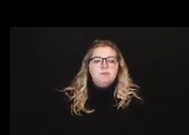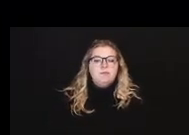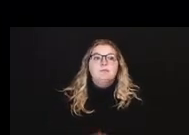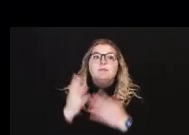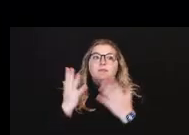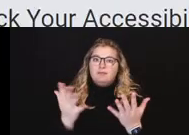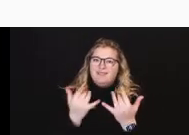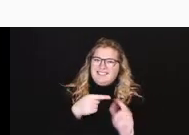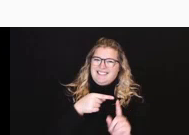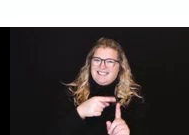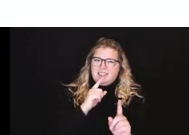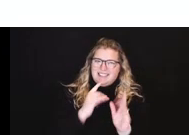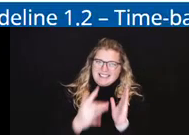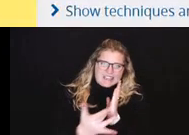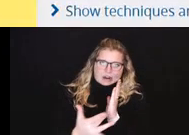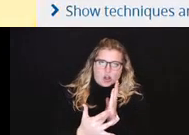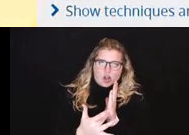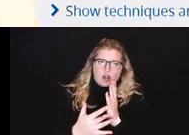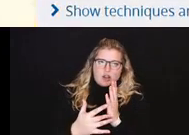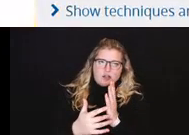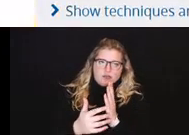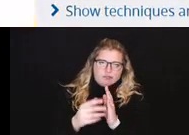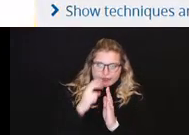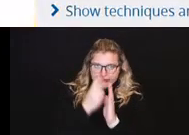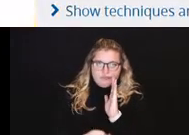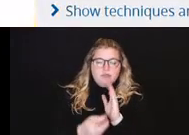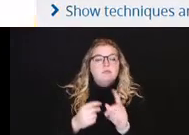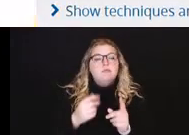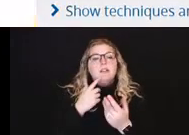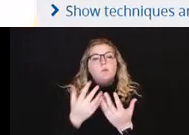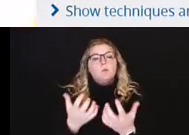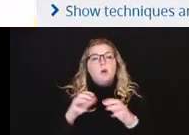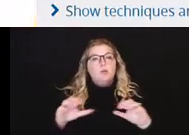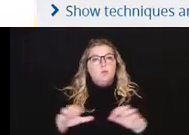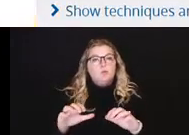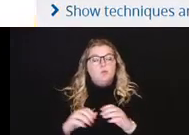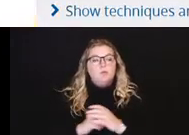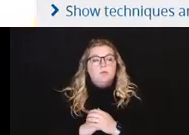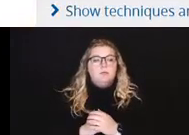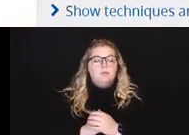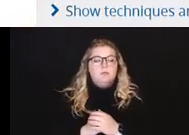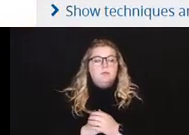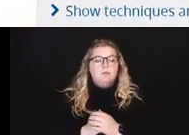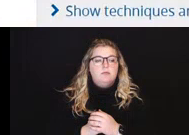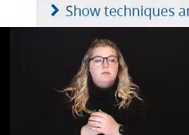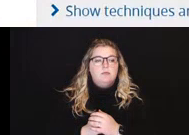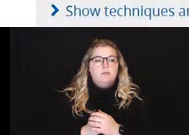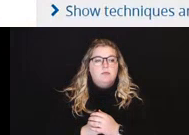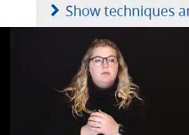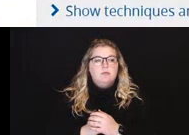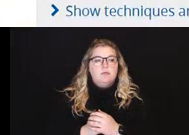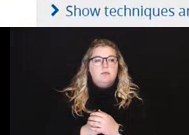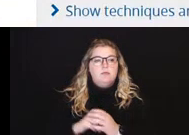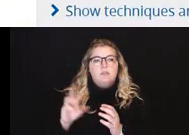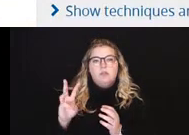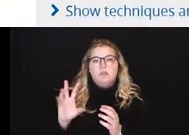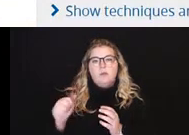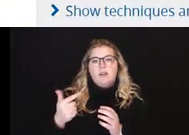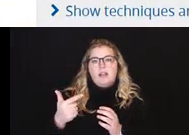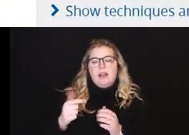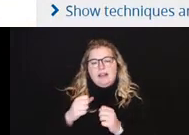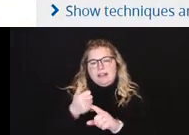bit more technical, one thing I do want to do is dive a little bit more into the structure of WCAG. We